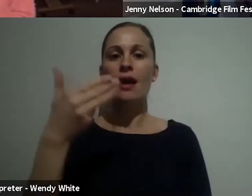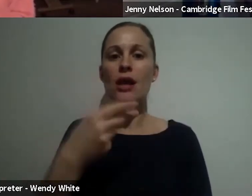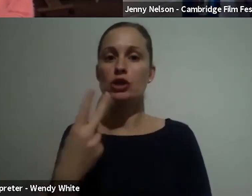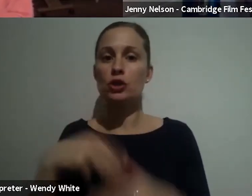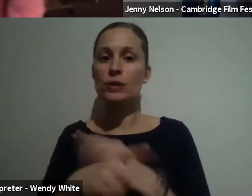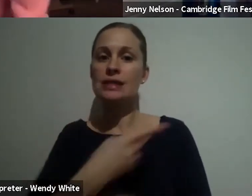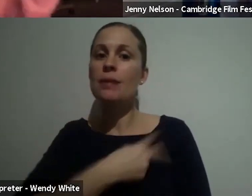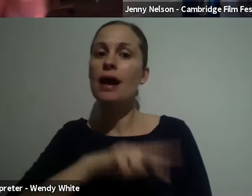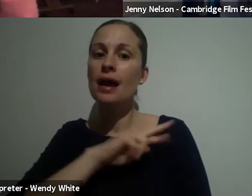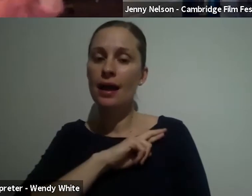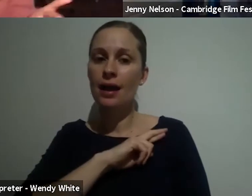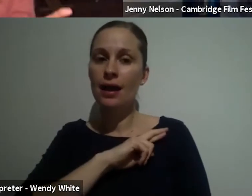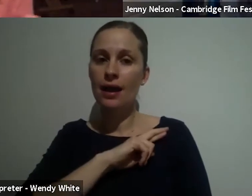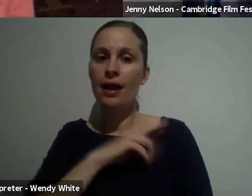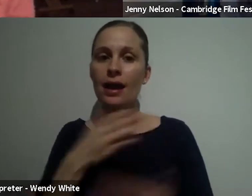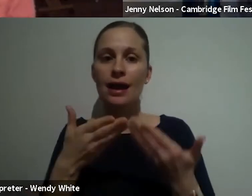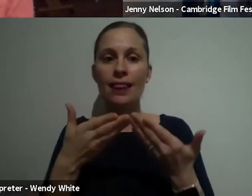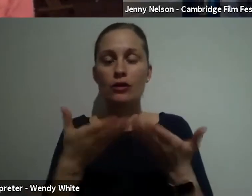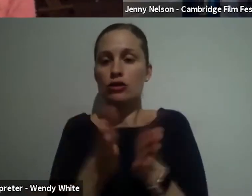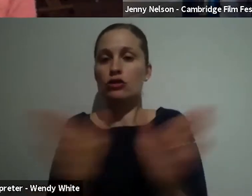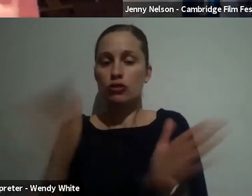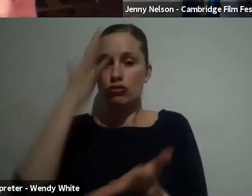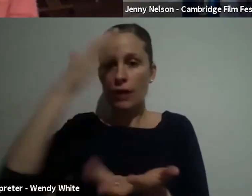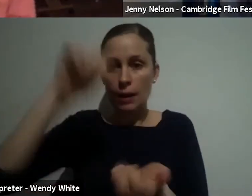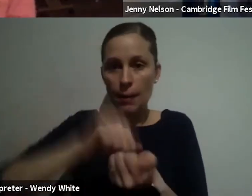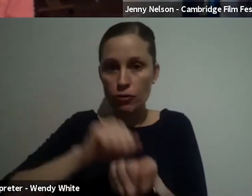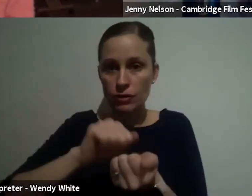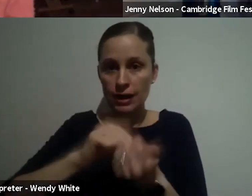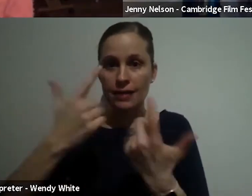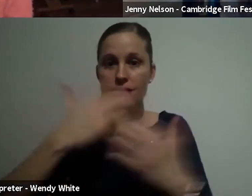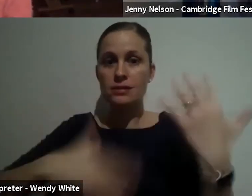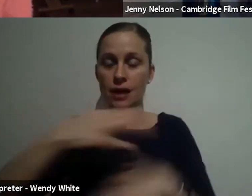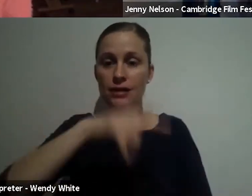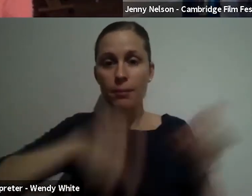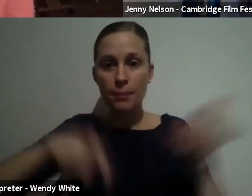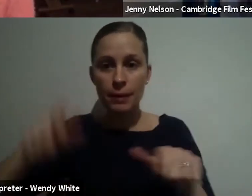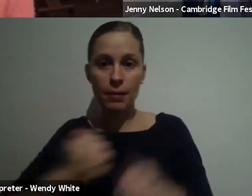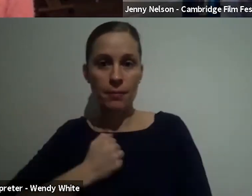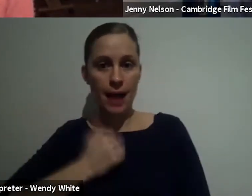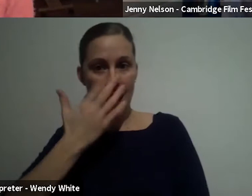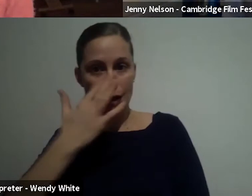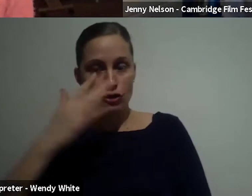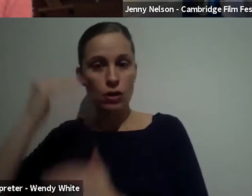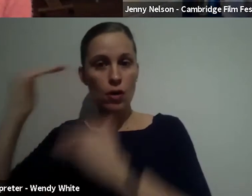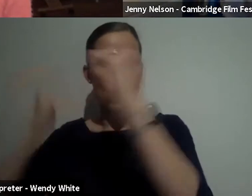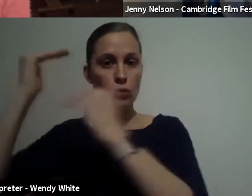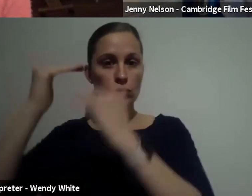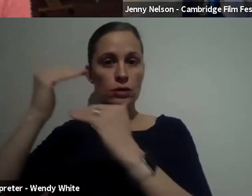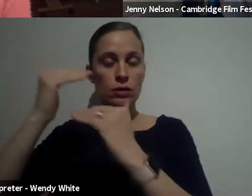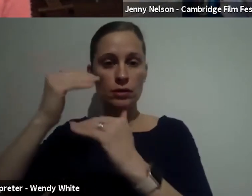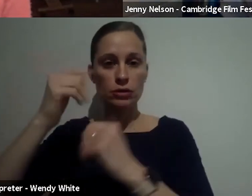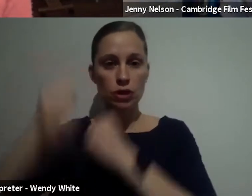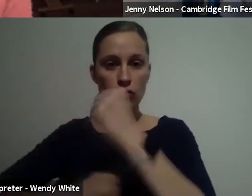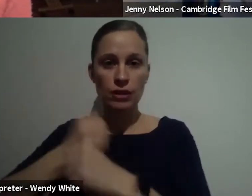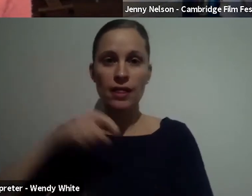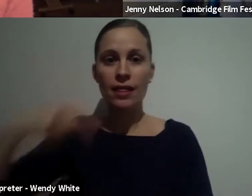and in the general memory of in society of people of my age and older generations, they all remember about it because it